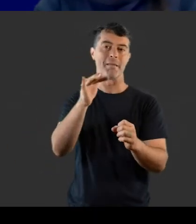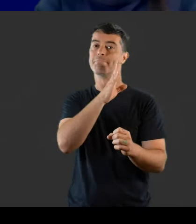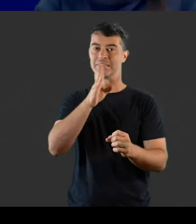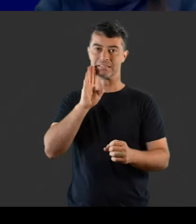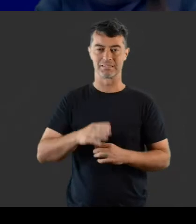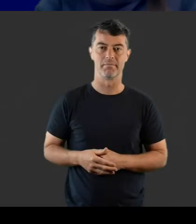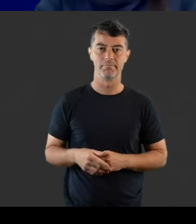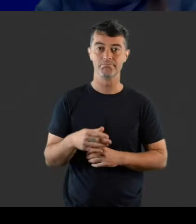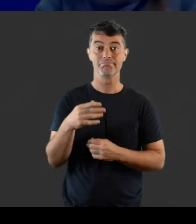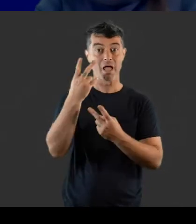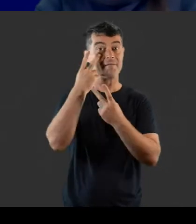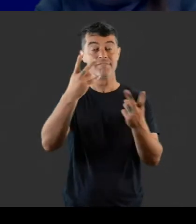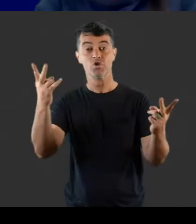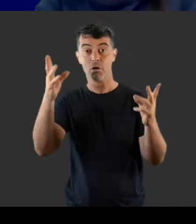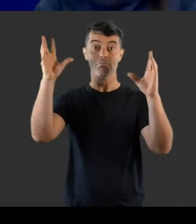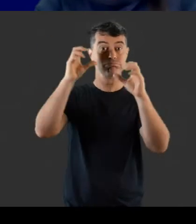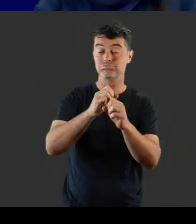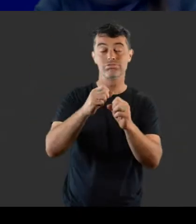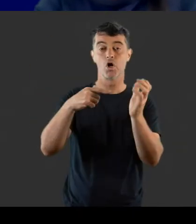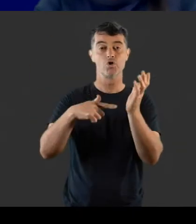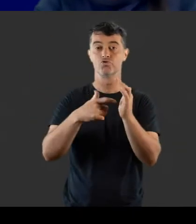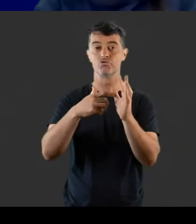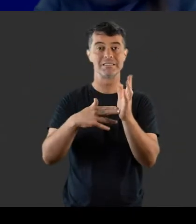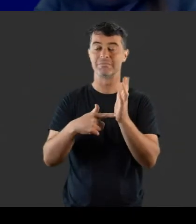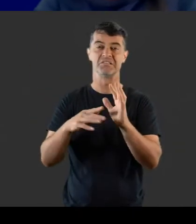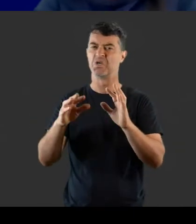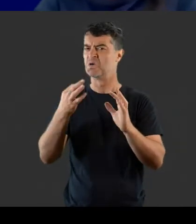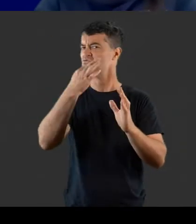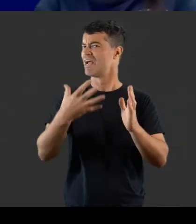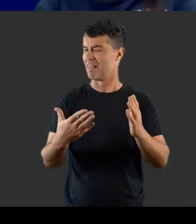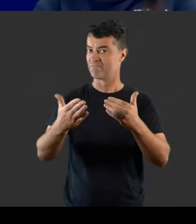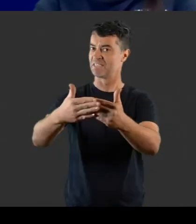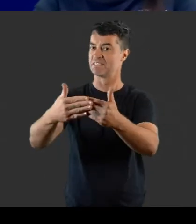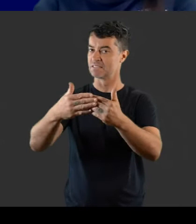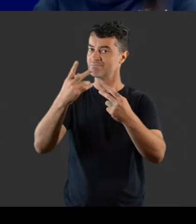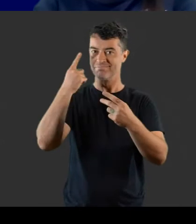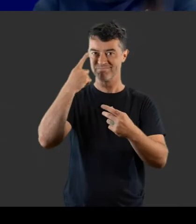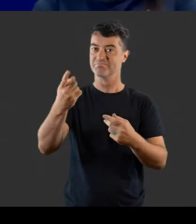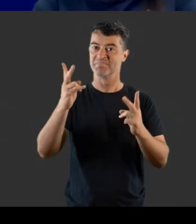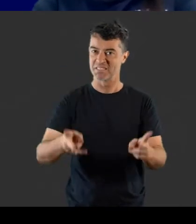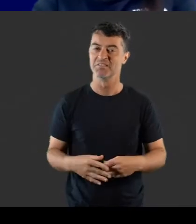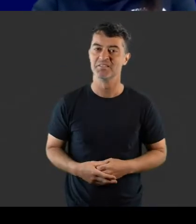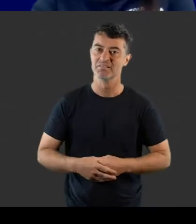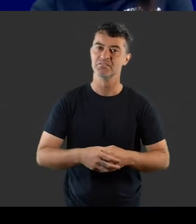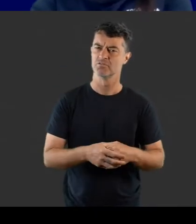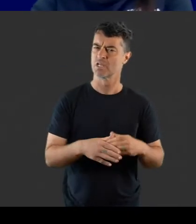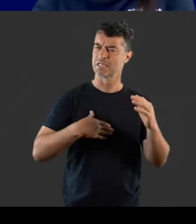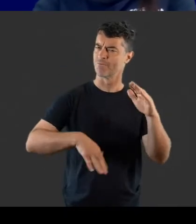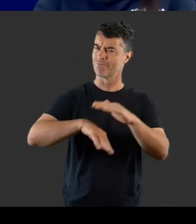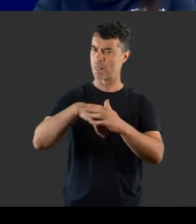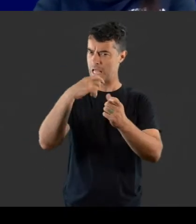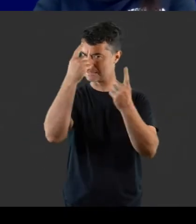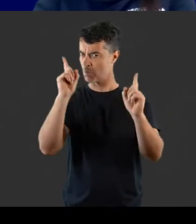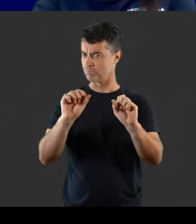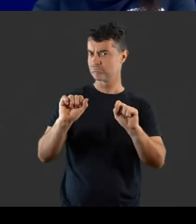Vision impairment does not respond to treatment, and very rarely does vision get restored. The nature of the condition should